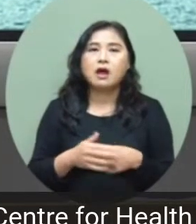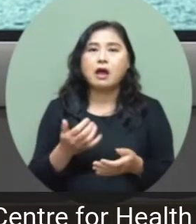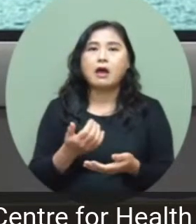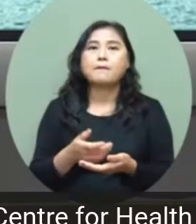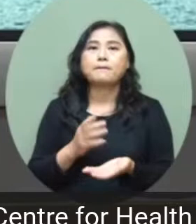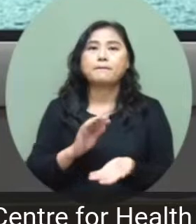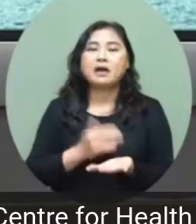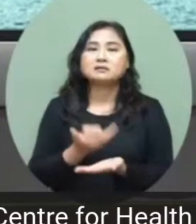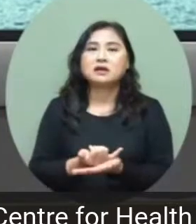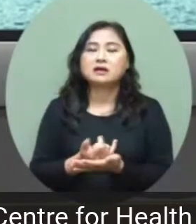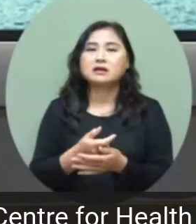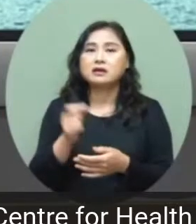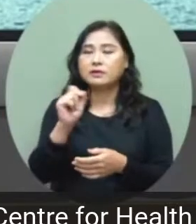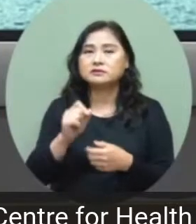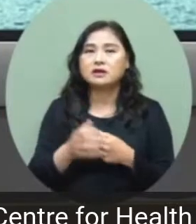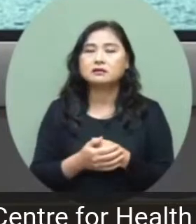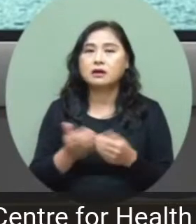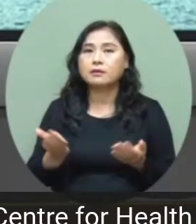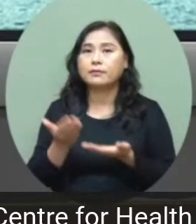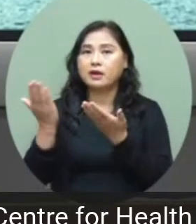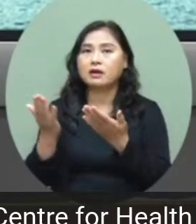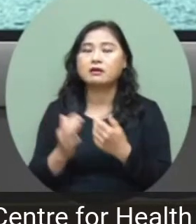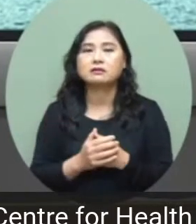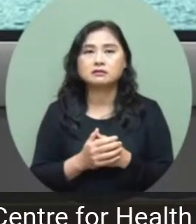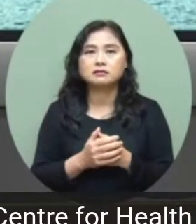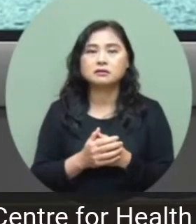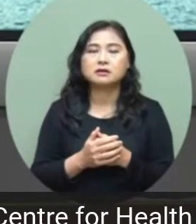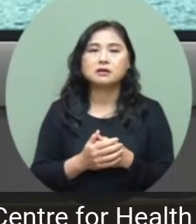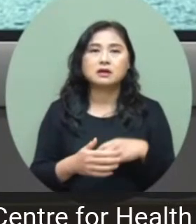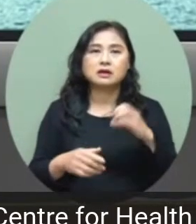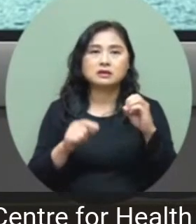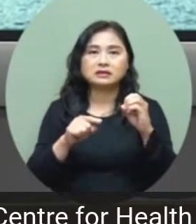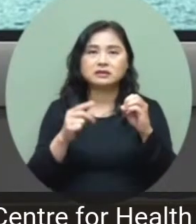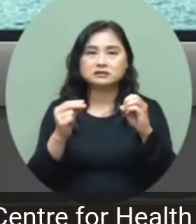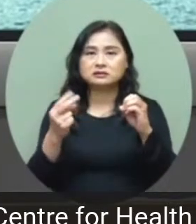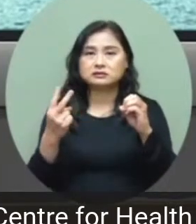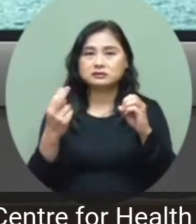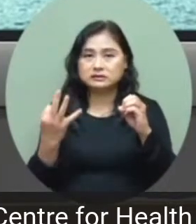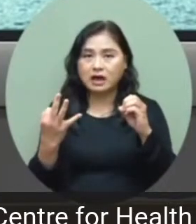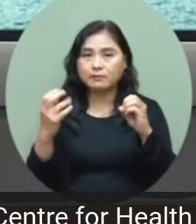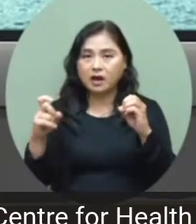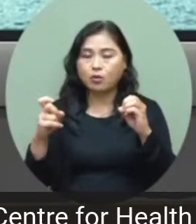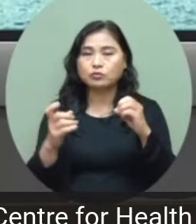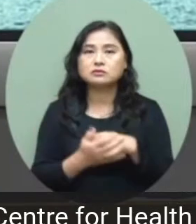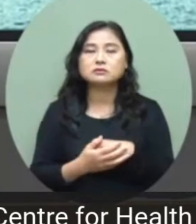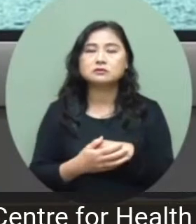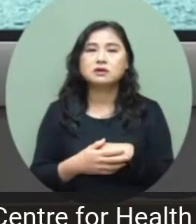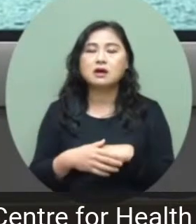In relation to death rates of reported cases, it's